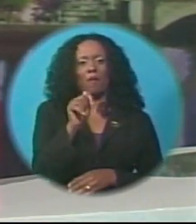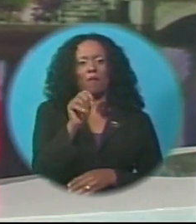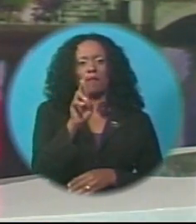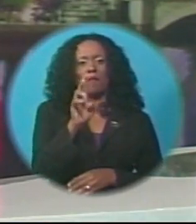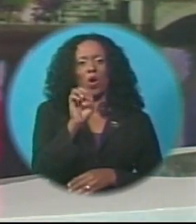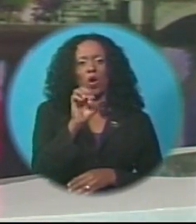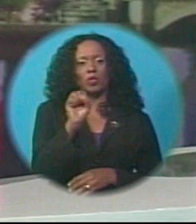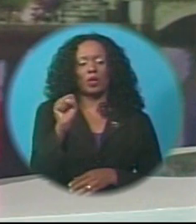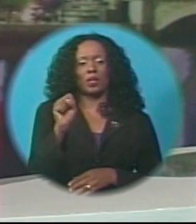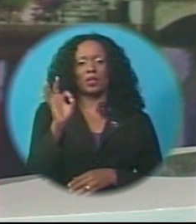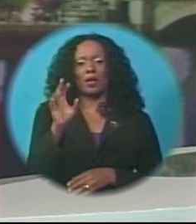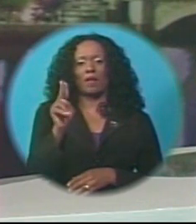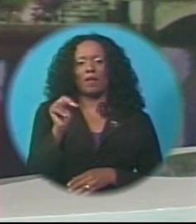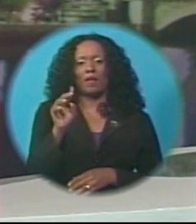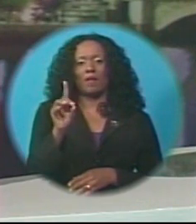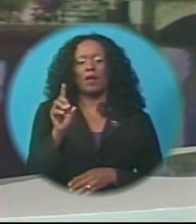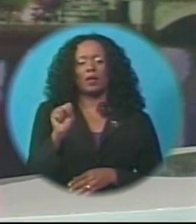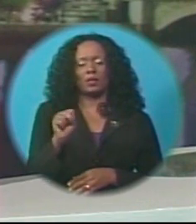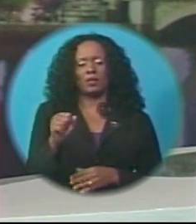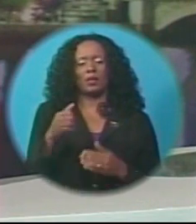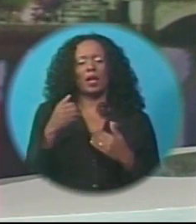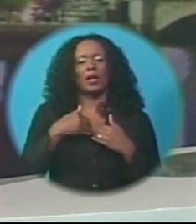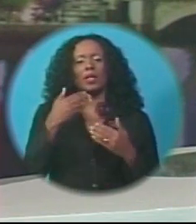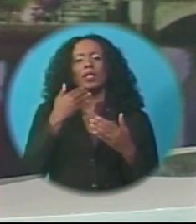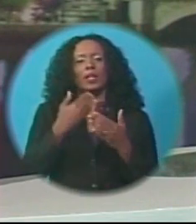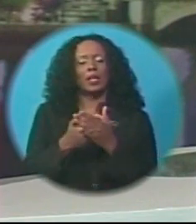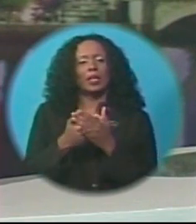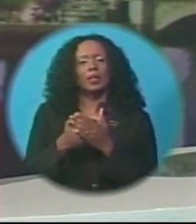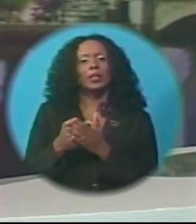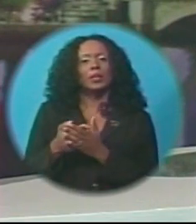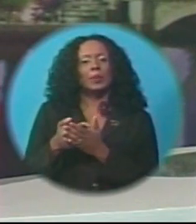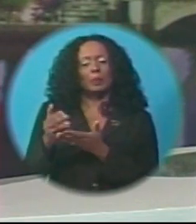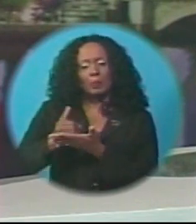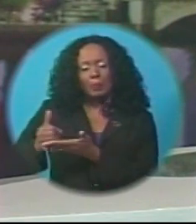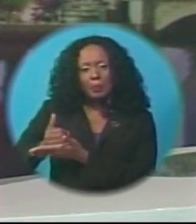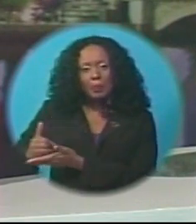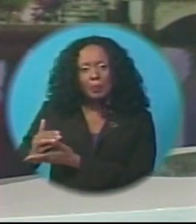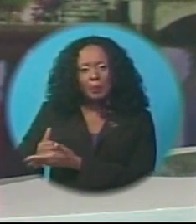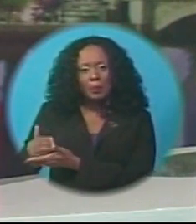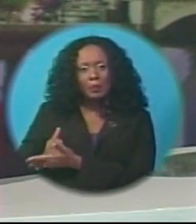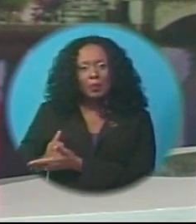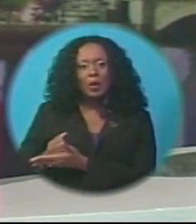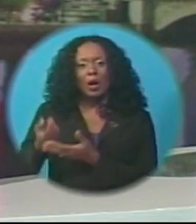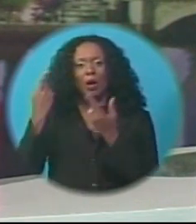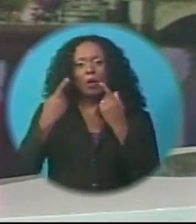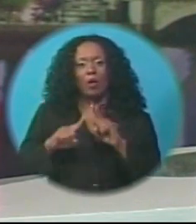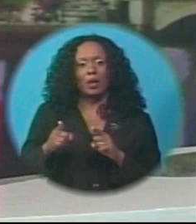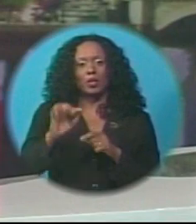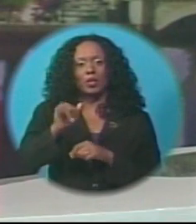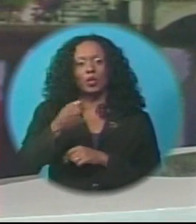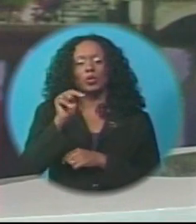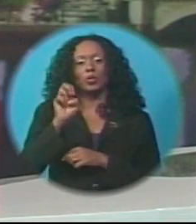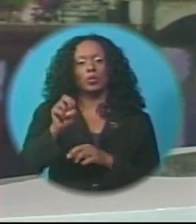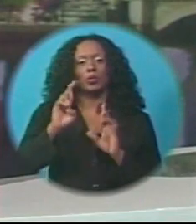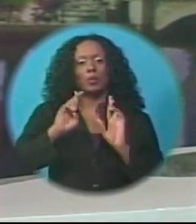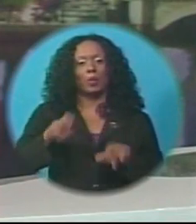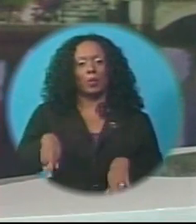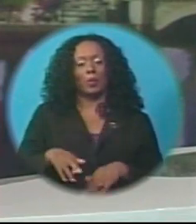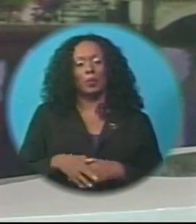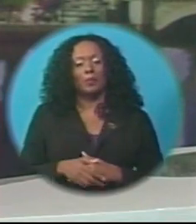returns. That's according to the Fortress Fund Manager's June 2016 report. Brian Broom has more.